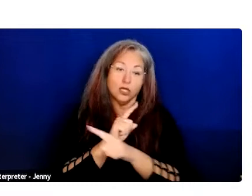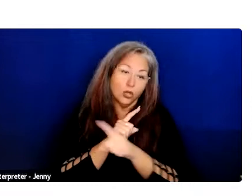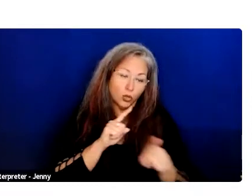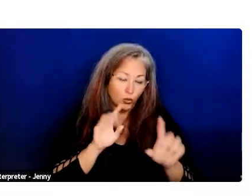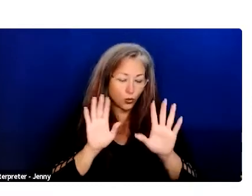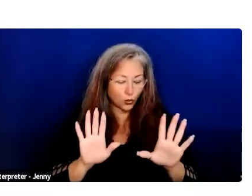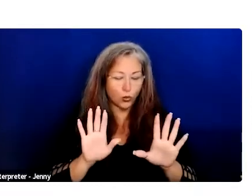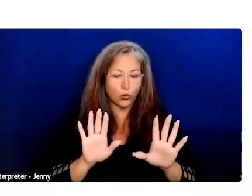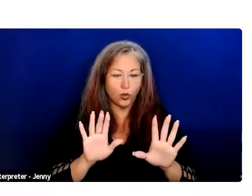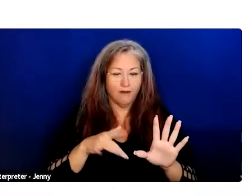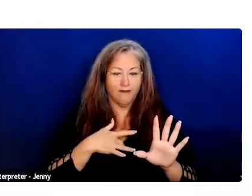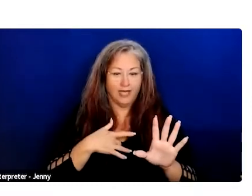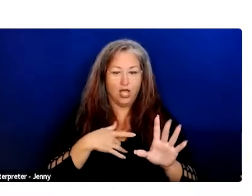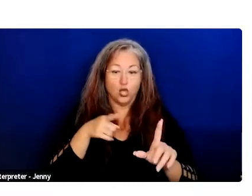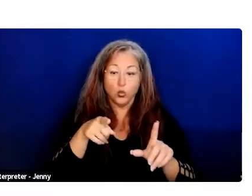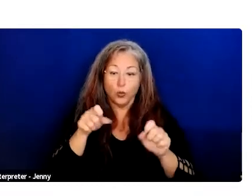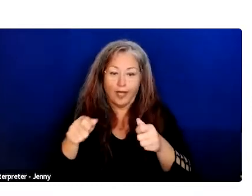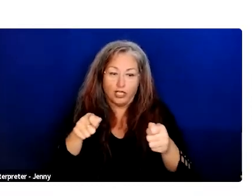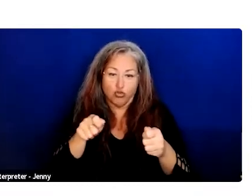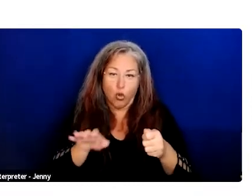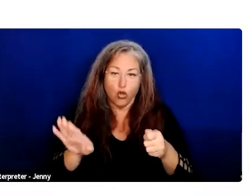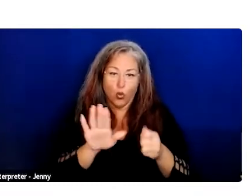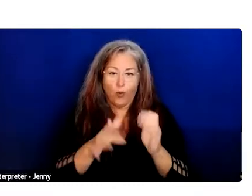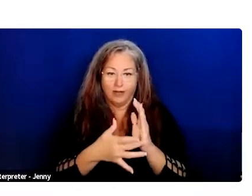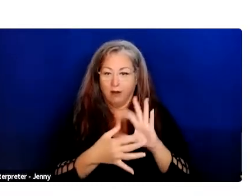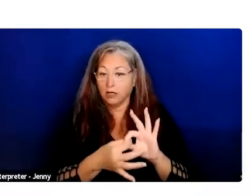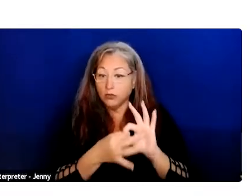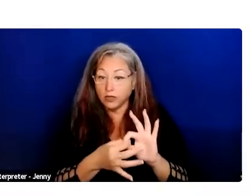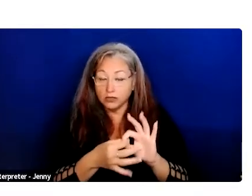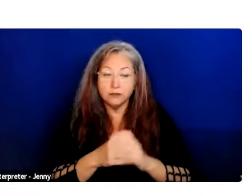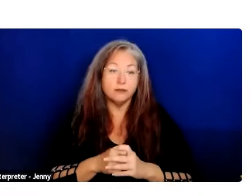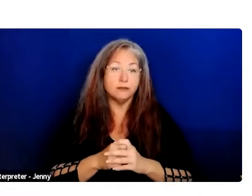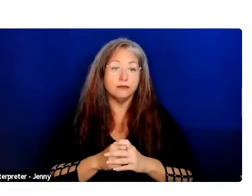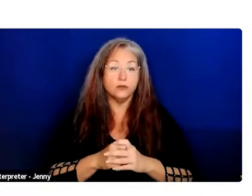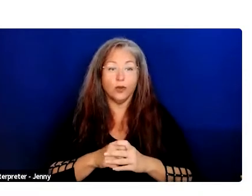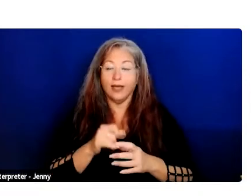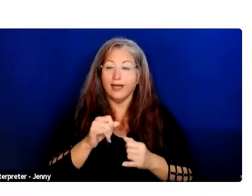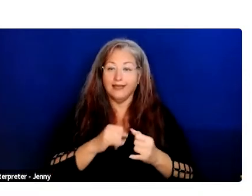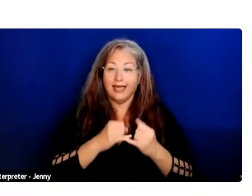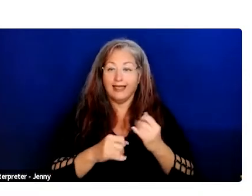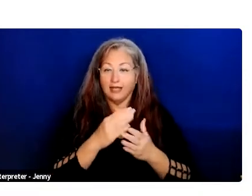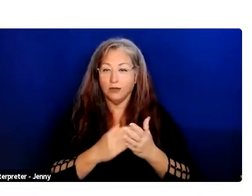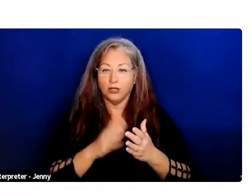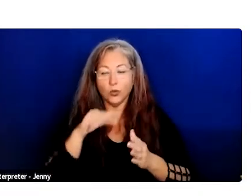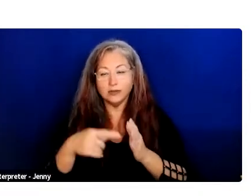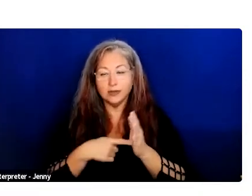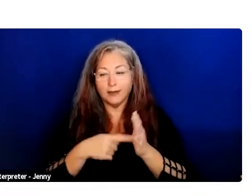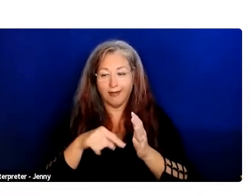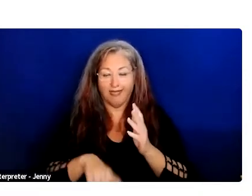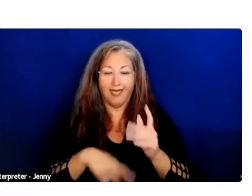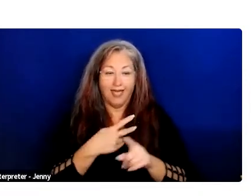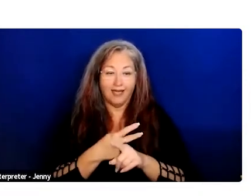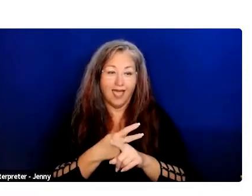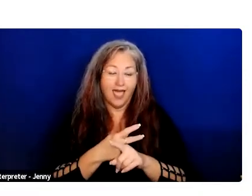you are in control of your relationship with technology. The last thing I'll say is sometimes presentations like this end up leaving